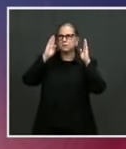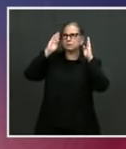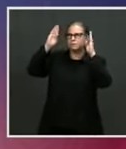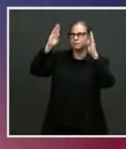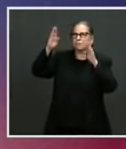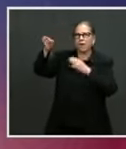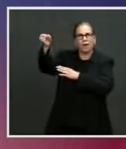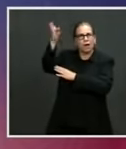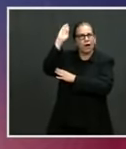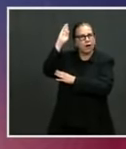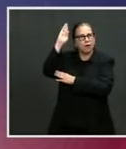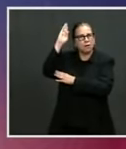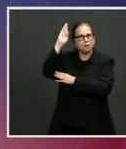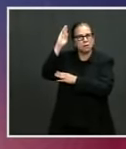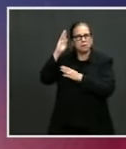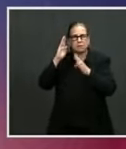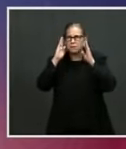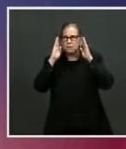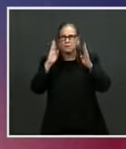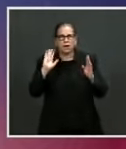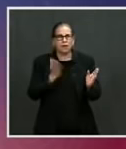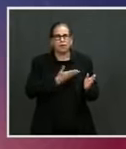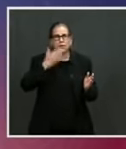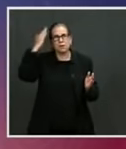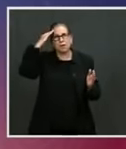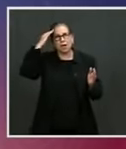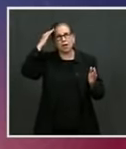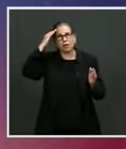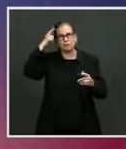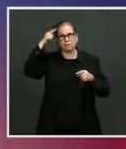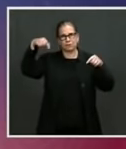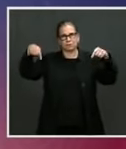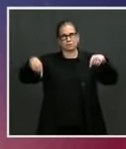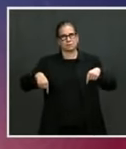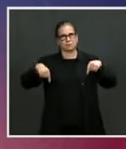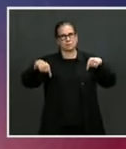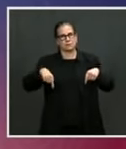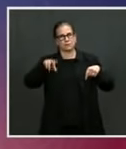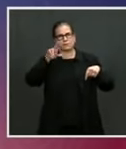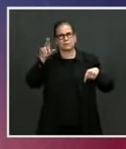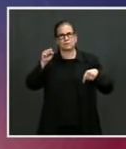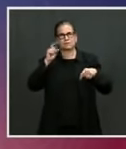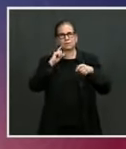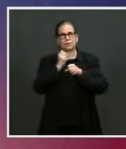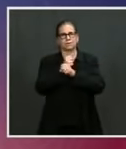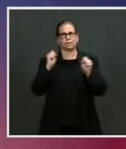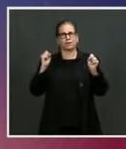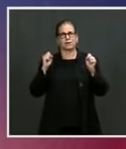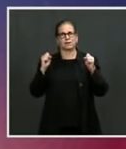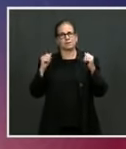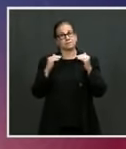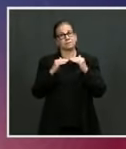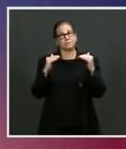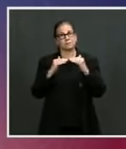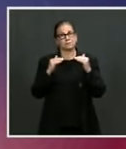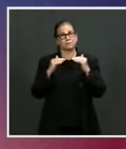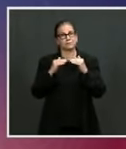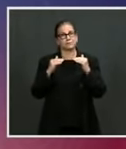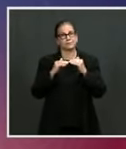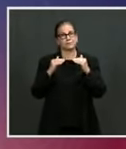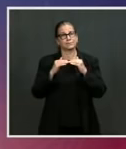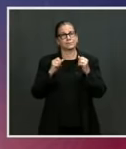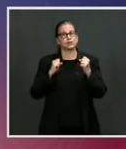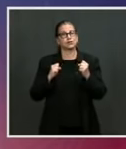to make our nation free and fair, just and strong, noble and